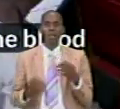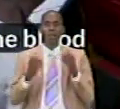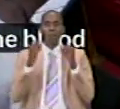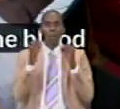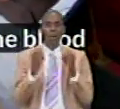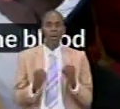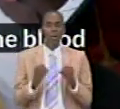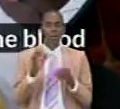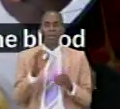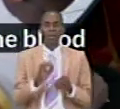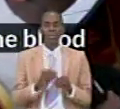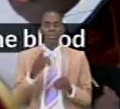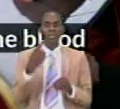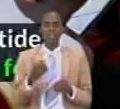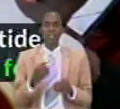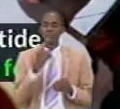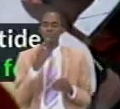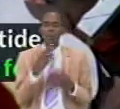oh